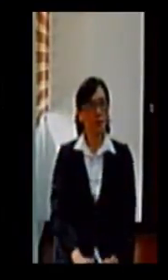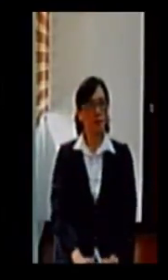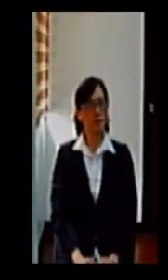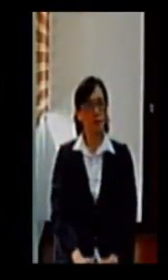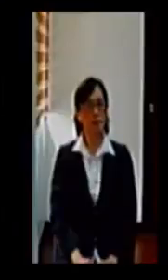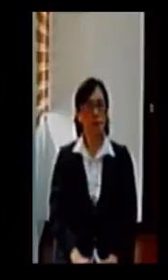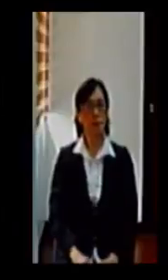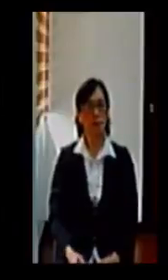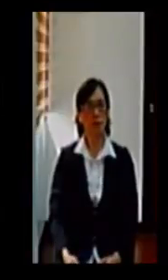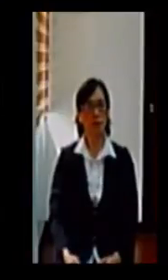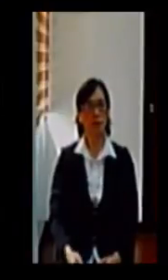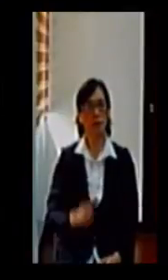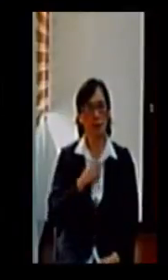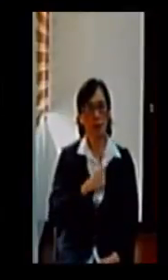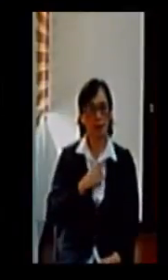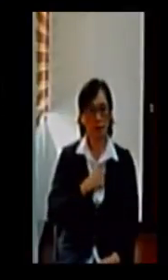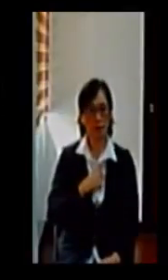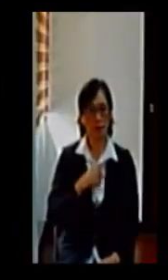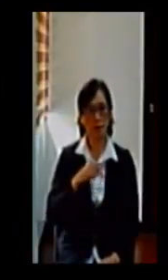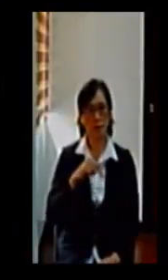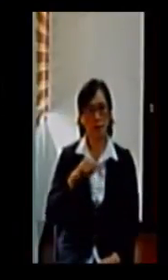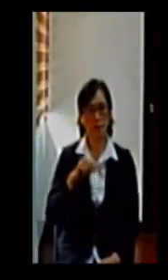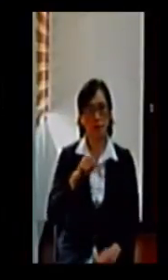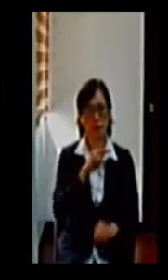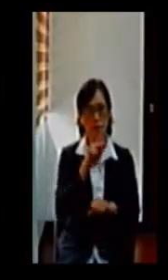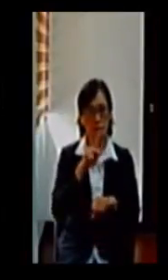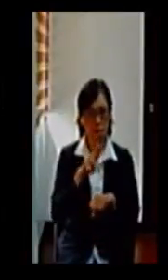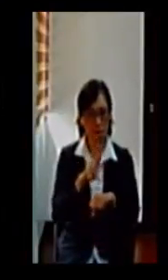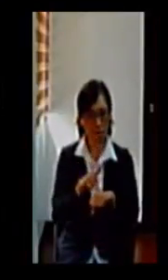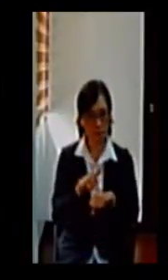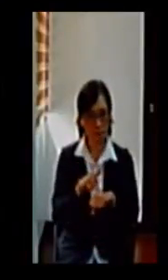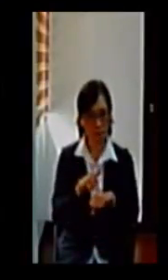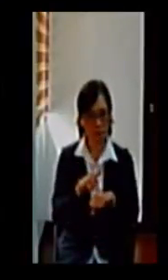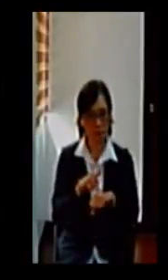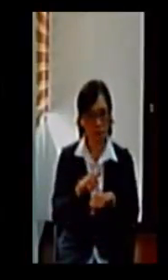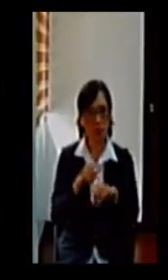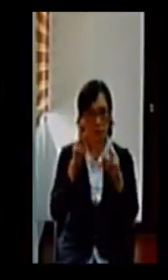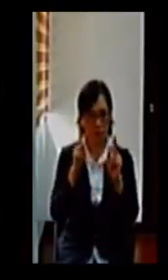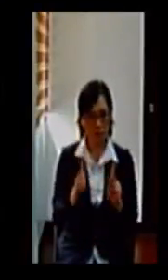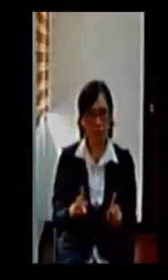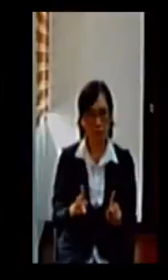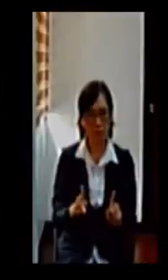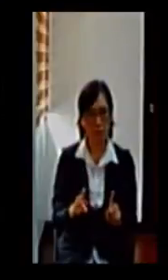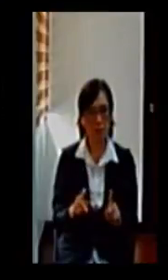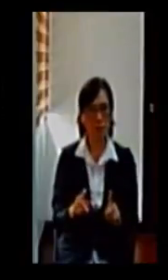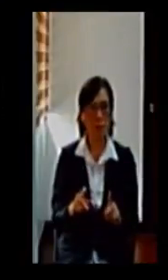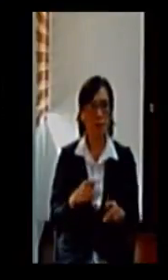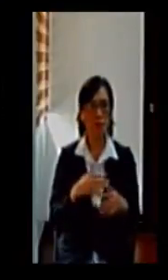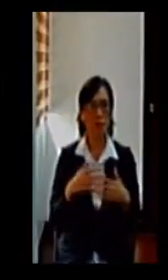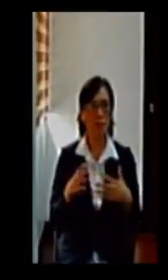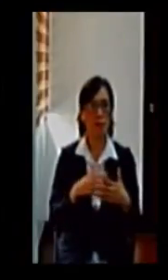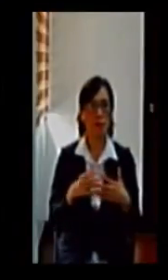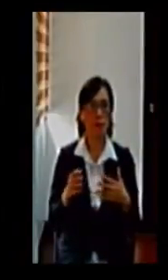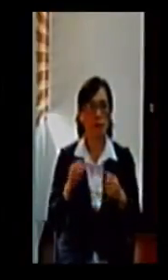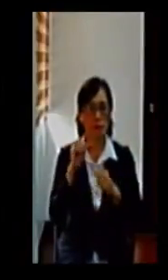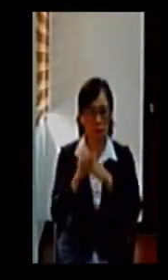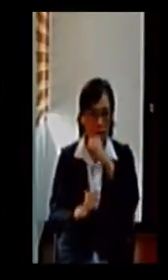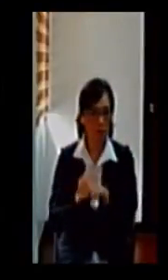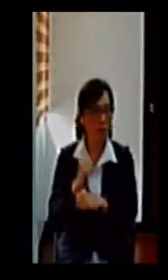sorry to use this analogy. The Philippines is sort of a person who is suffering